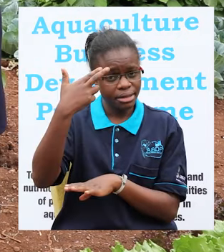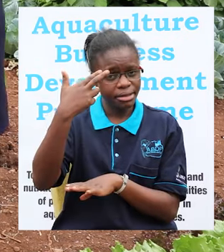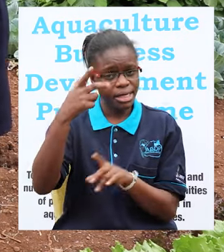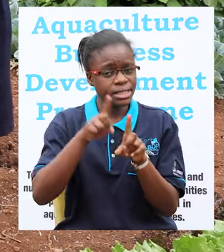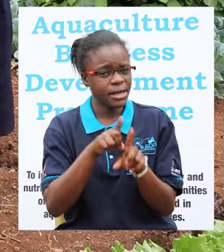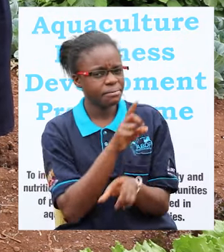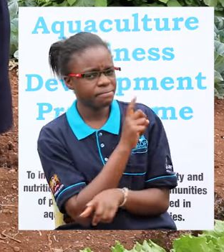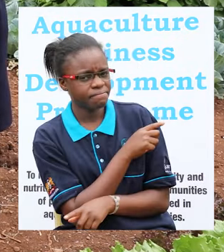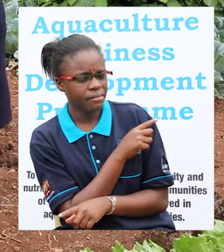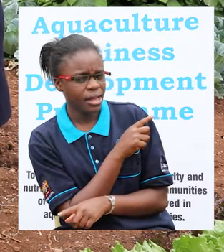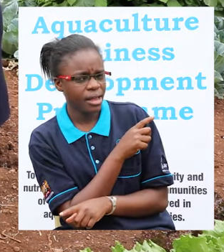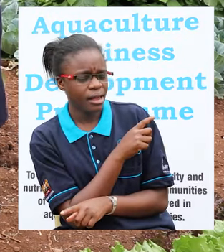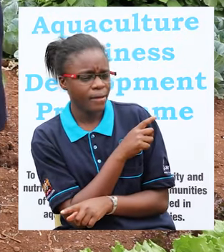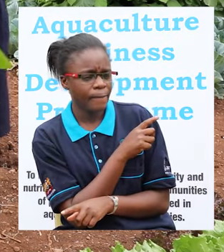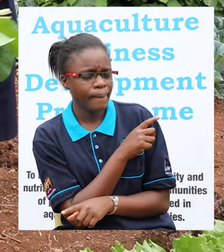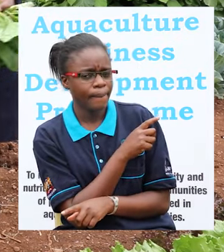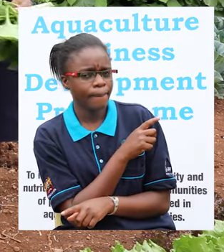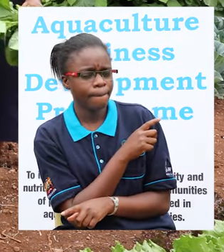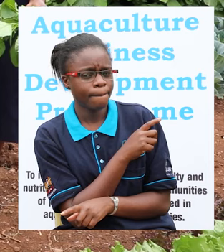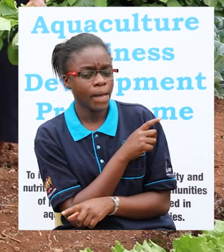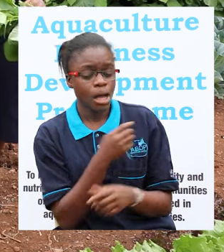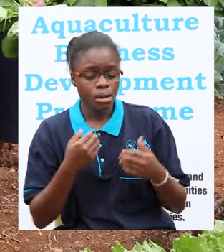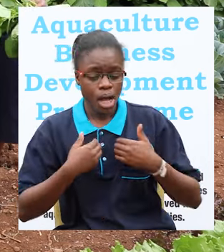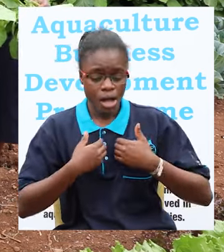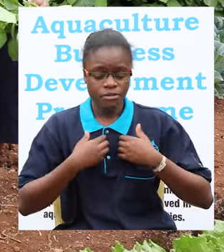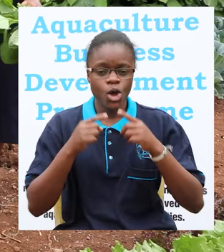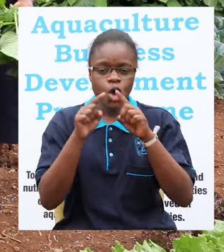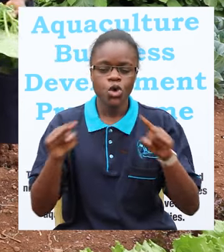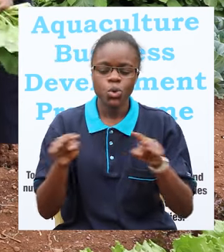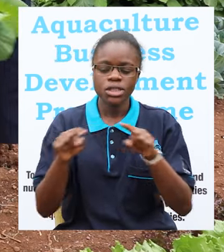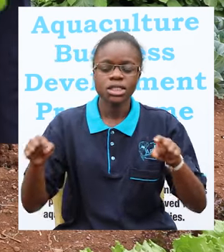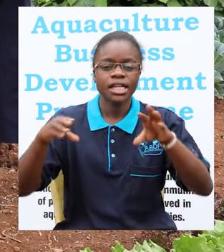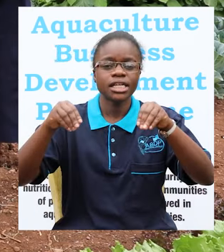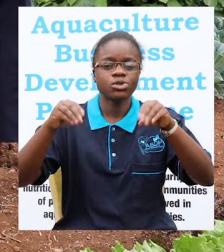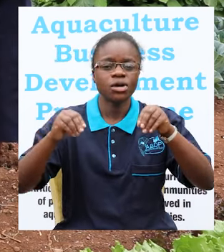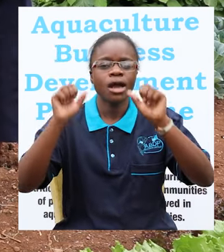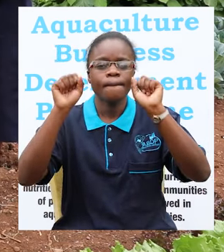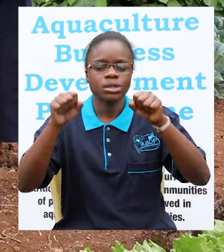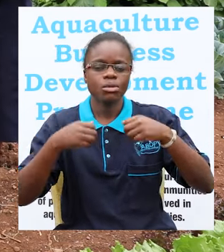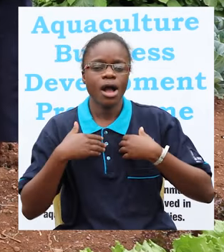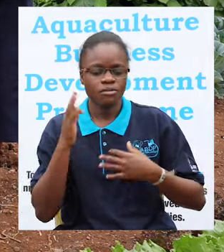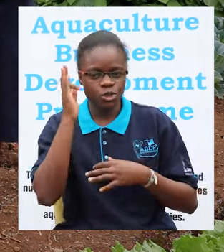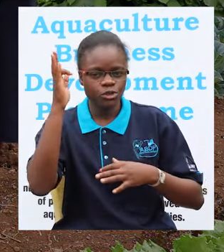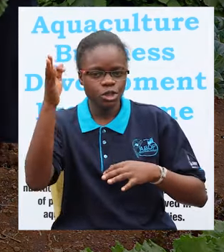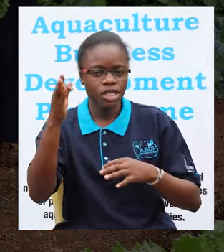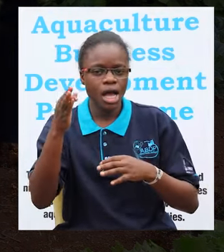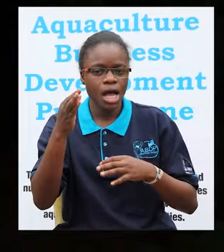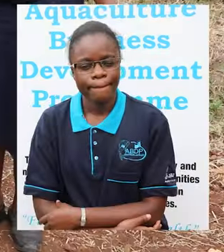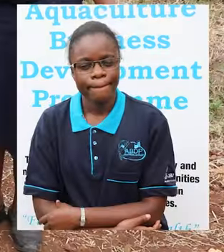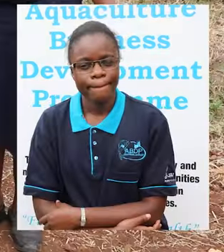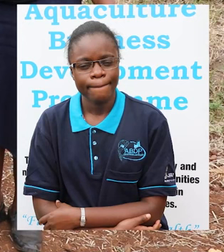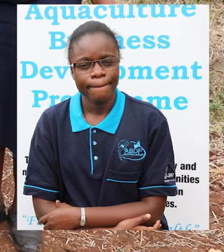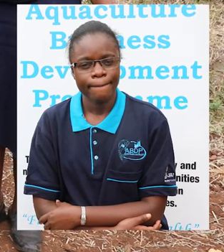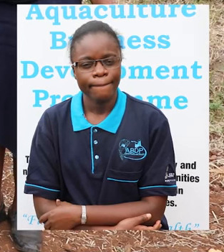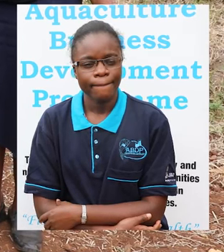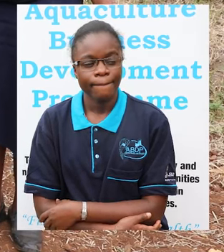that the new shoots can also give you more vegetables for the future. So that is a simple garden.